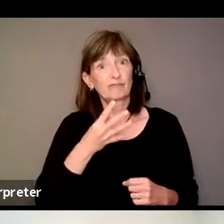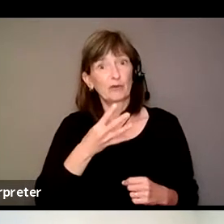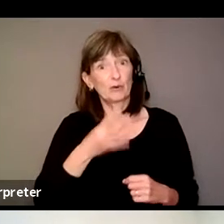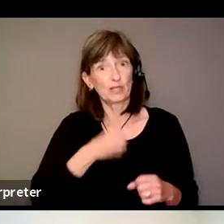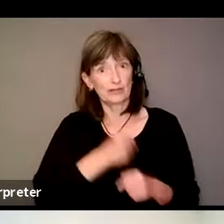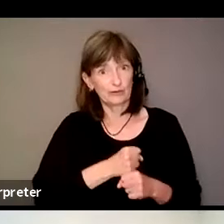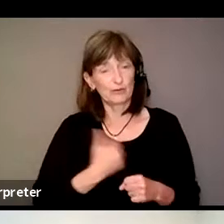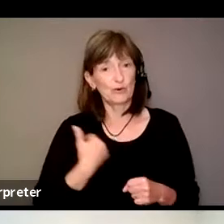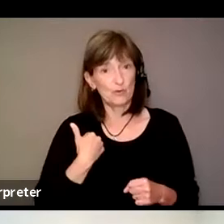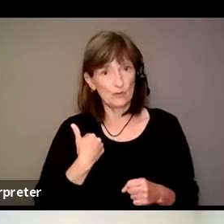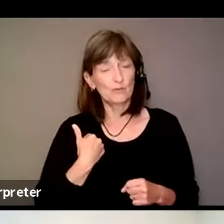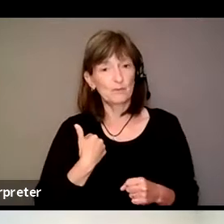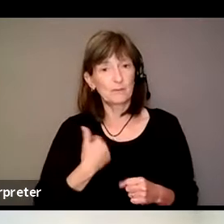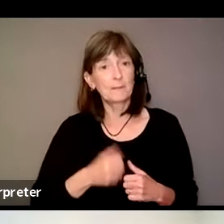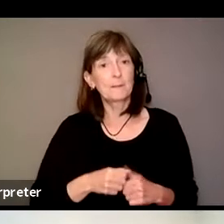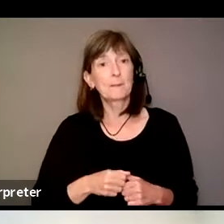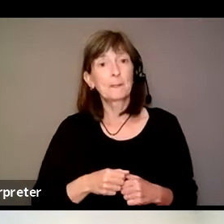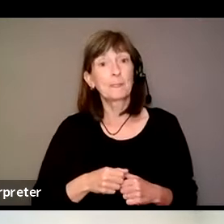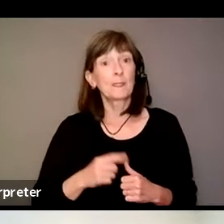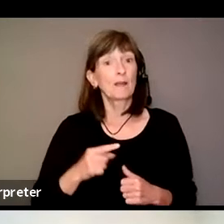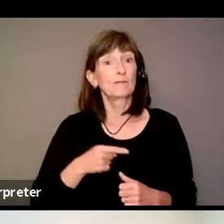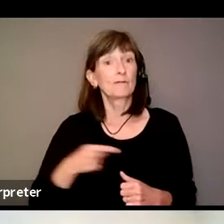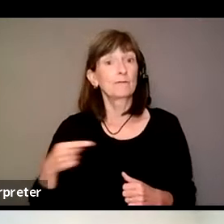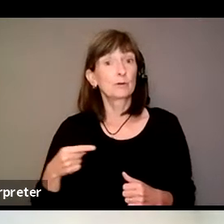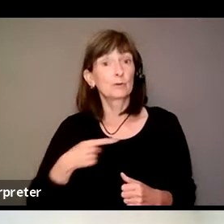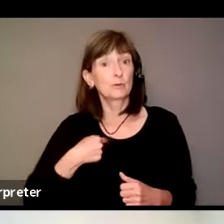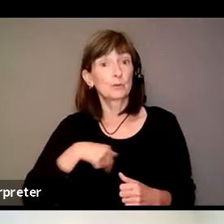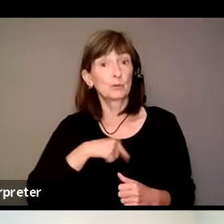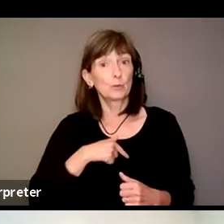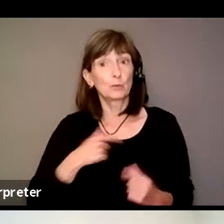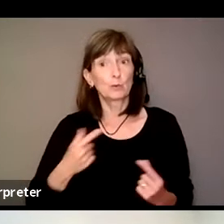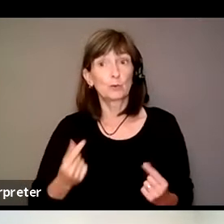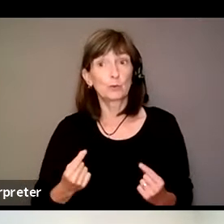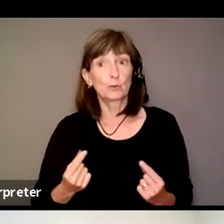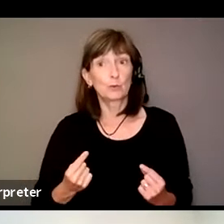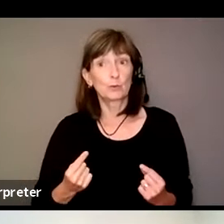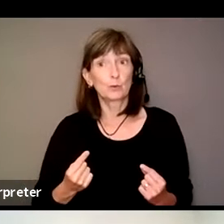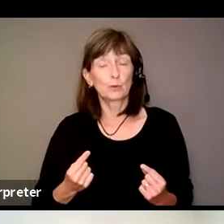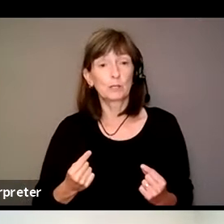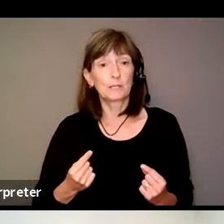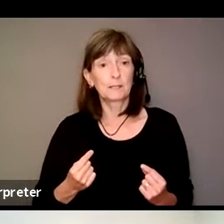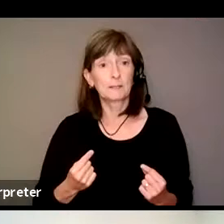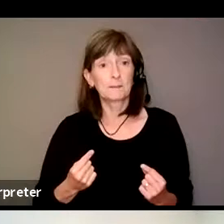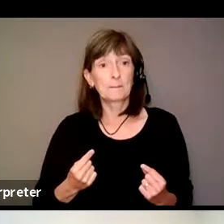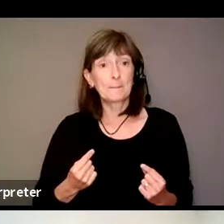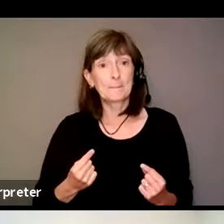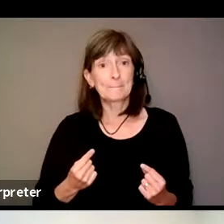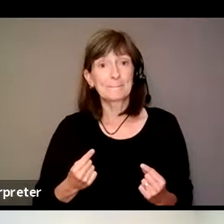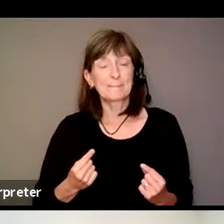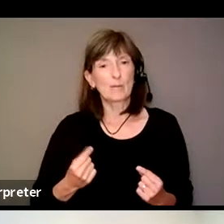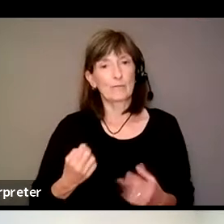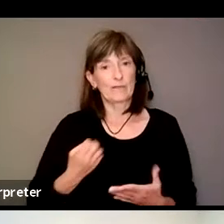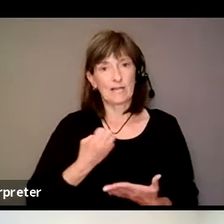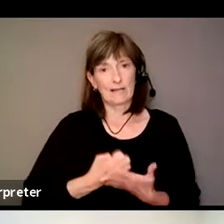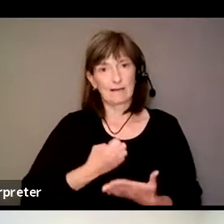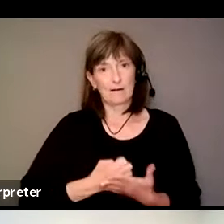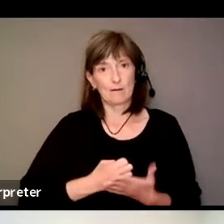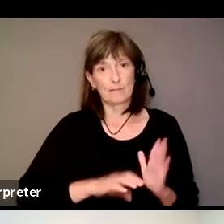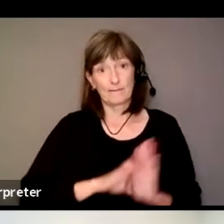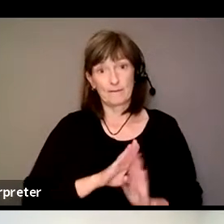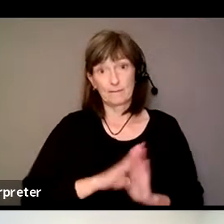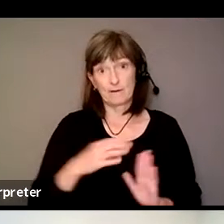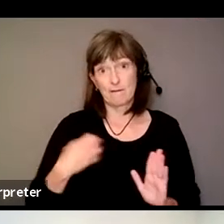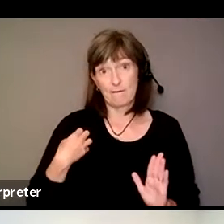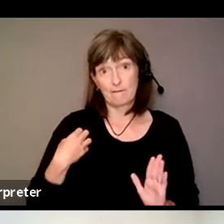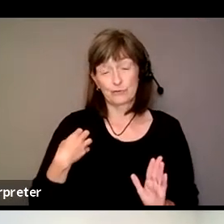approximately, the first thing we did was, through the advice of our economic development officer, we signed